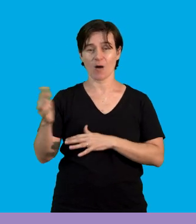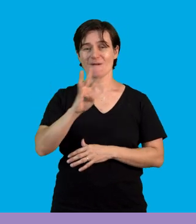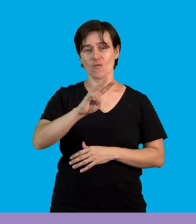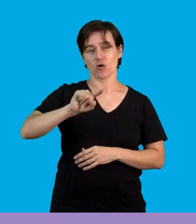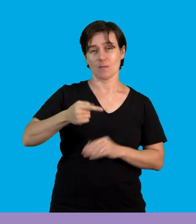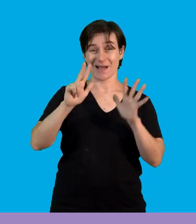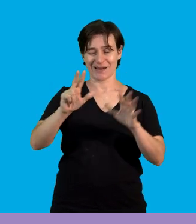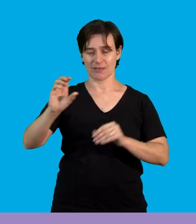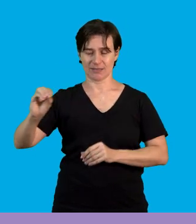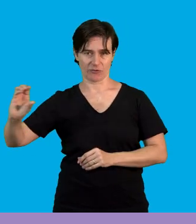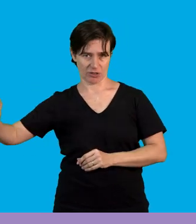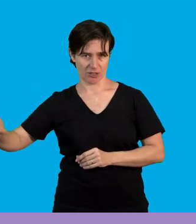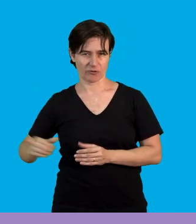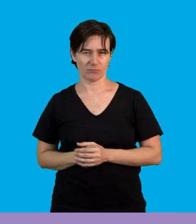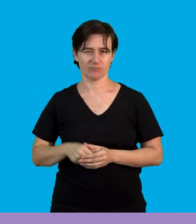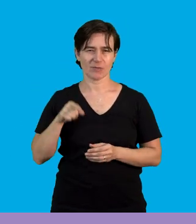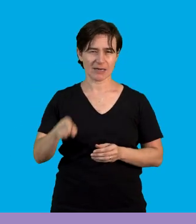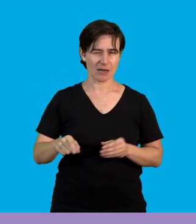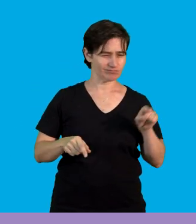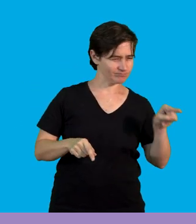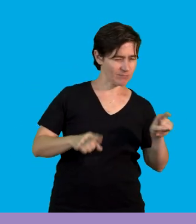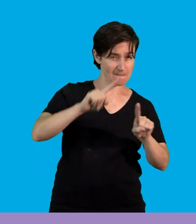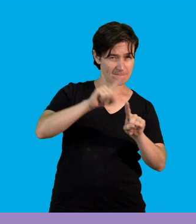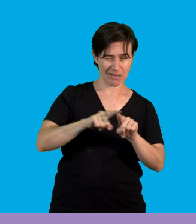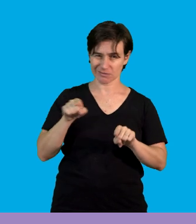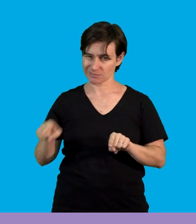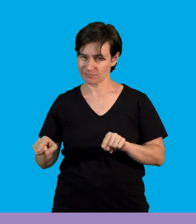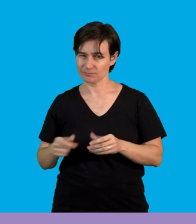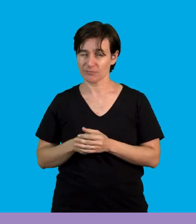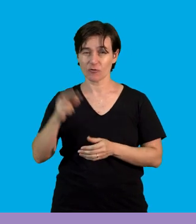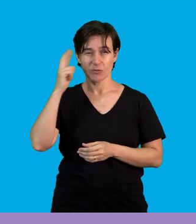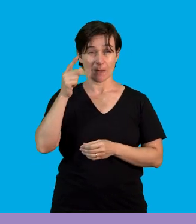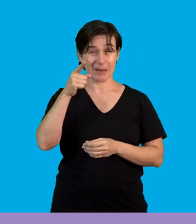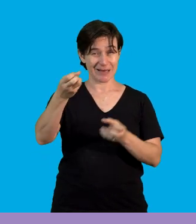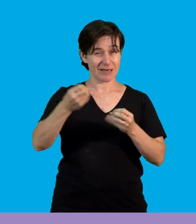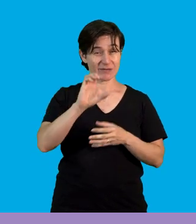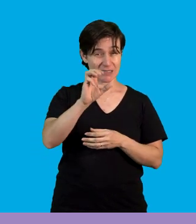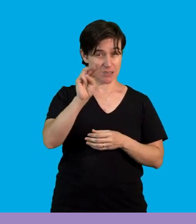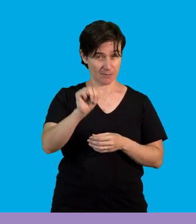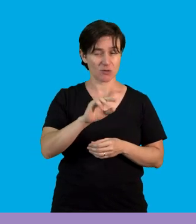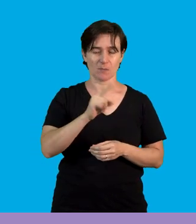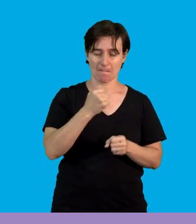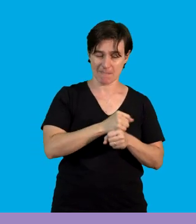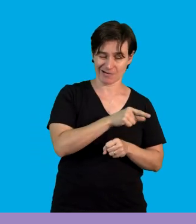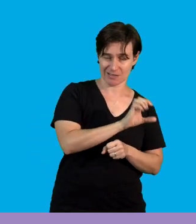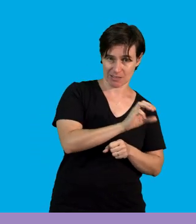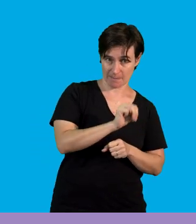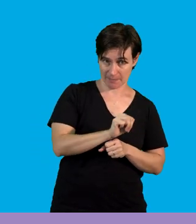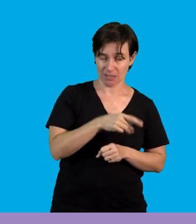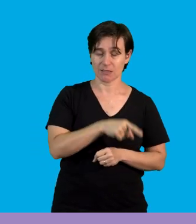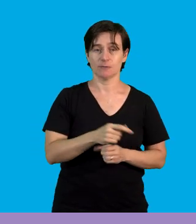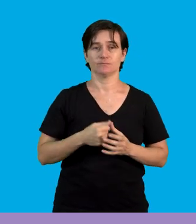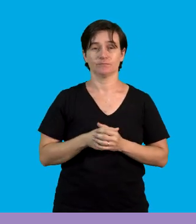4,800. Let's add our units. We were given centimeters, so it would be